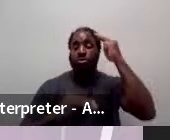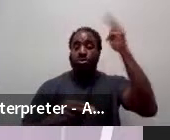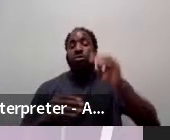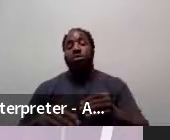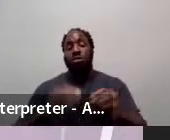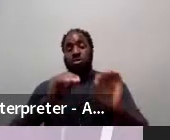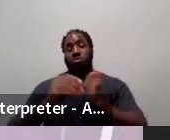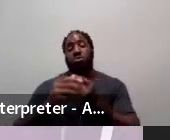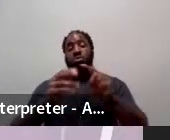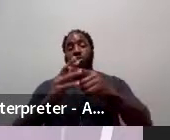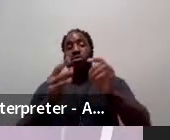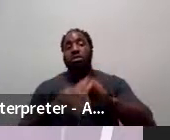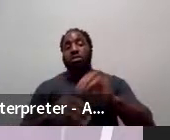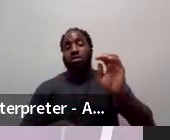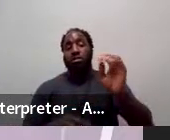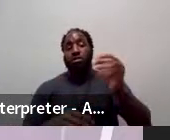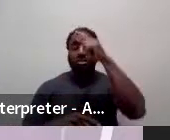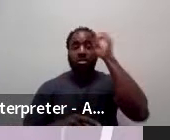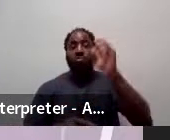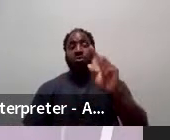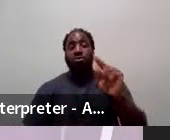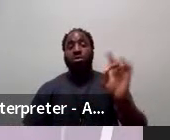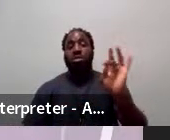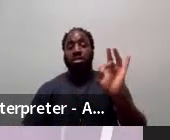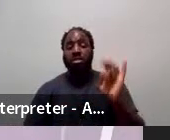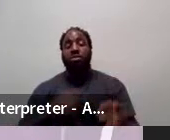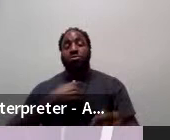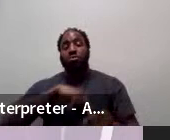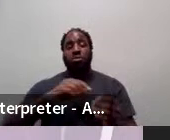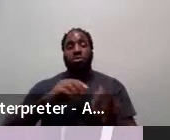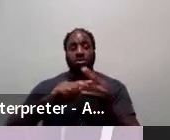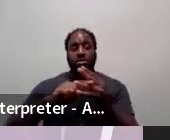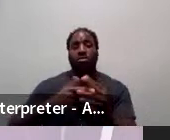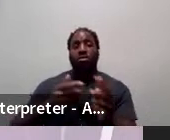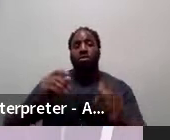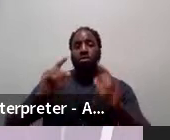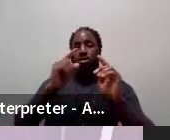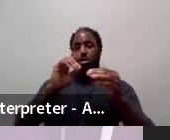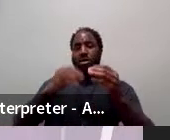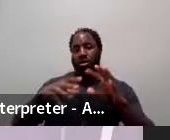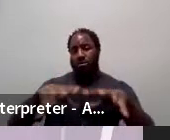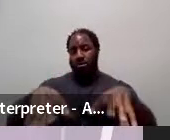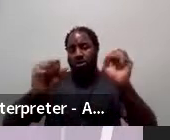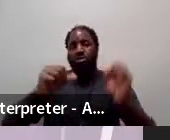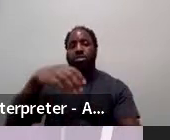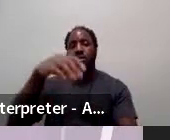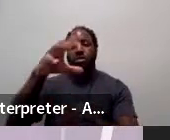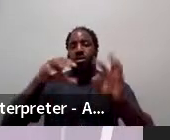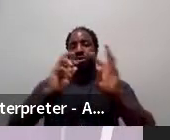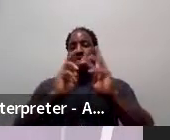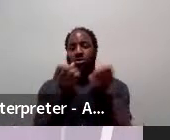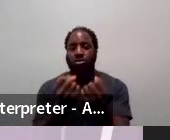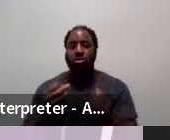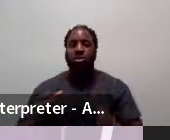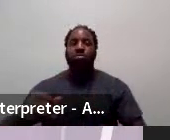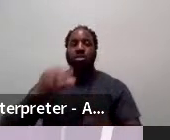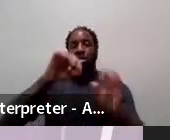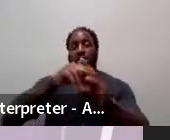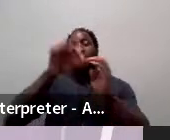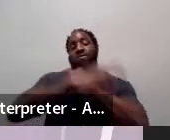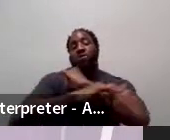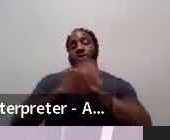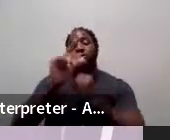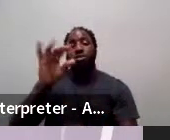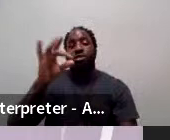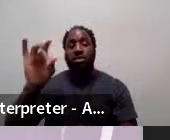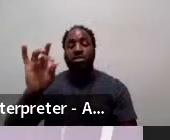2018. We went out very quickly with some public workshops for Parkchester, Van Nest, and Morris Park out in the community in the fall of 2018. We had an